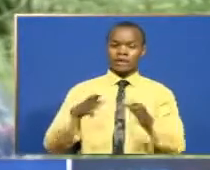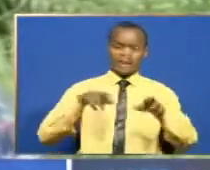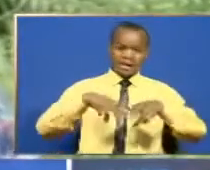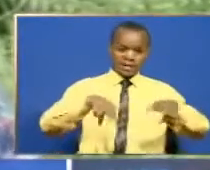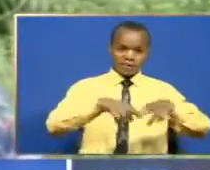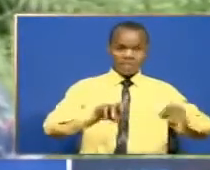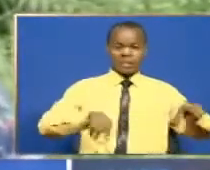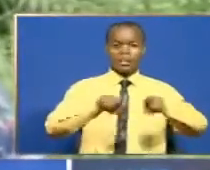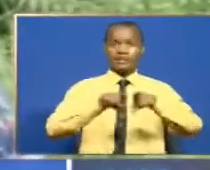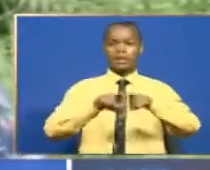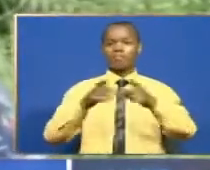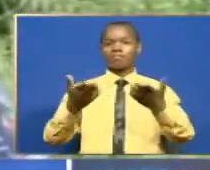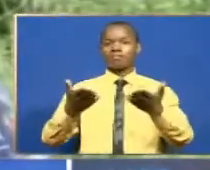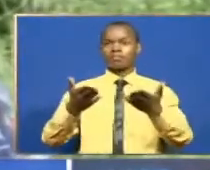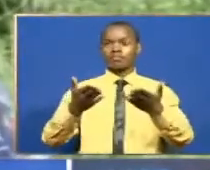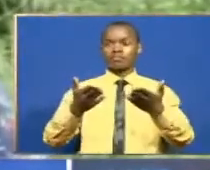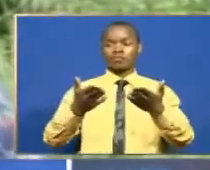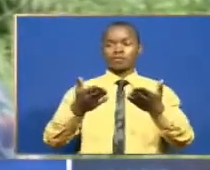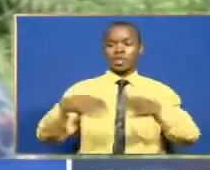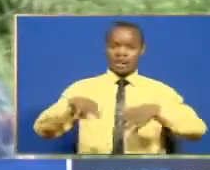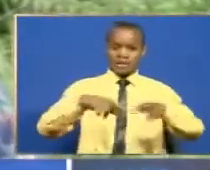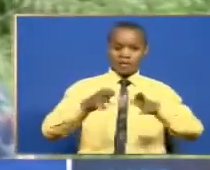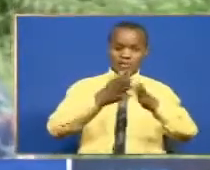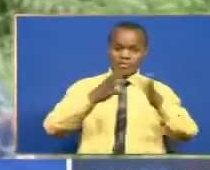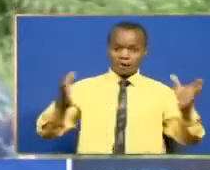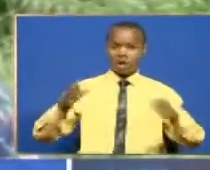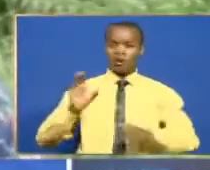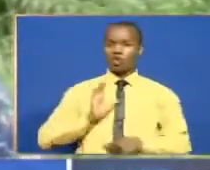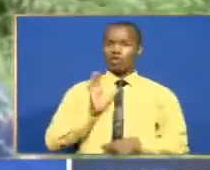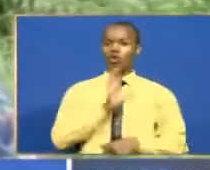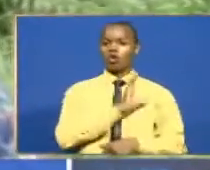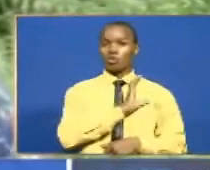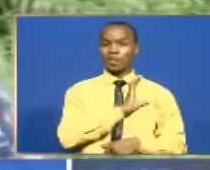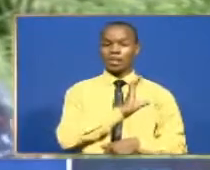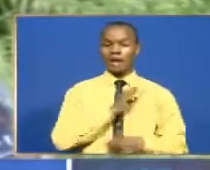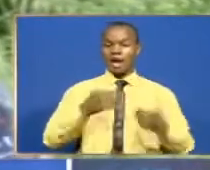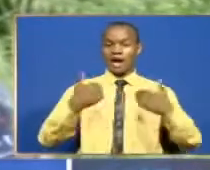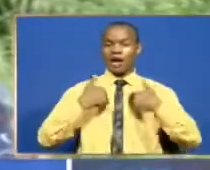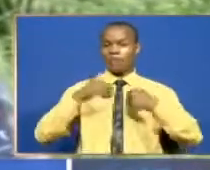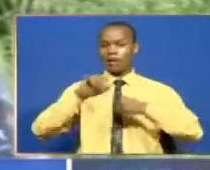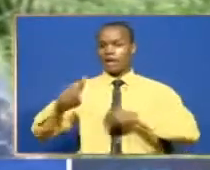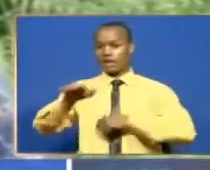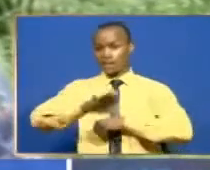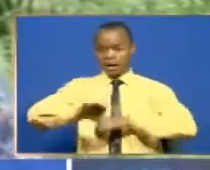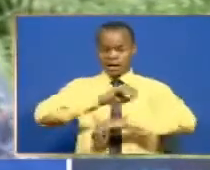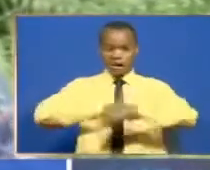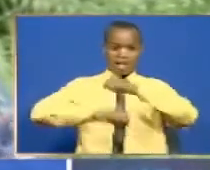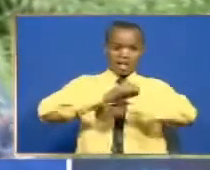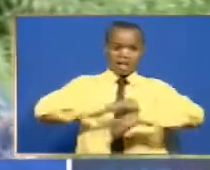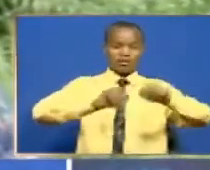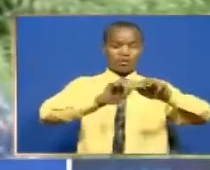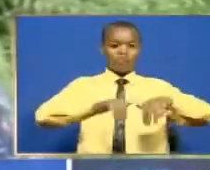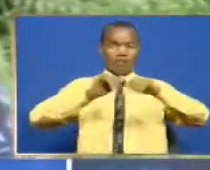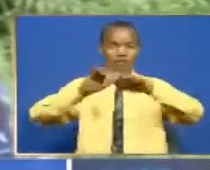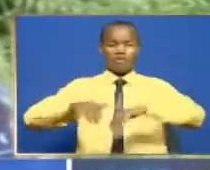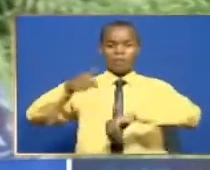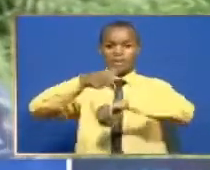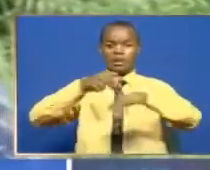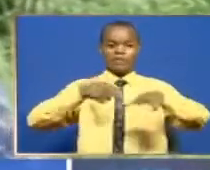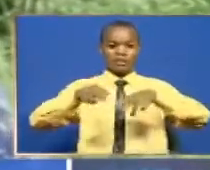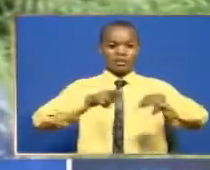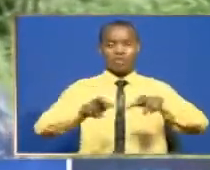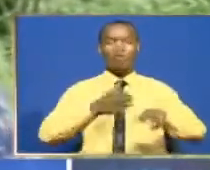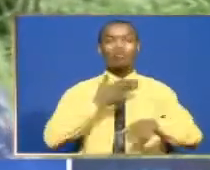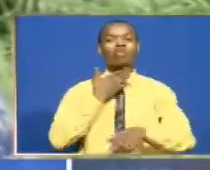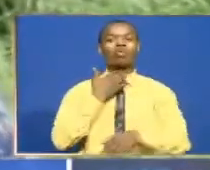even on the main rivers. The community to some areas do their farming up to the riverbanks. This we want to